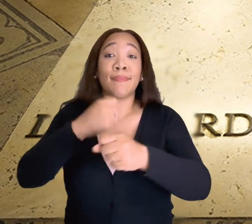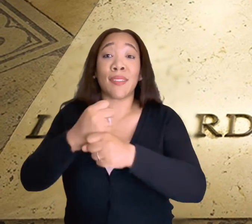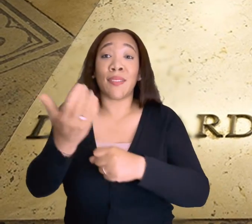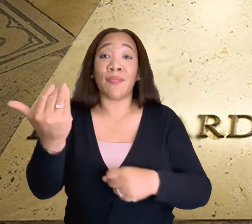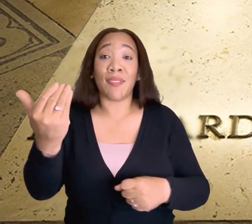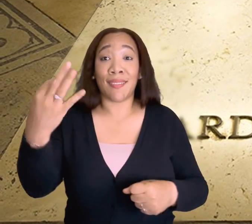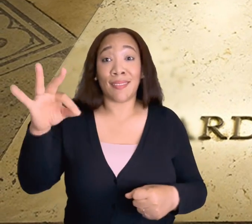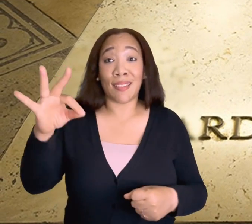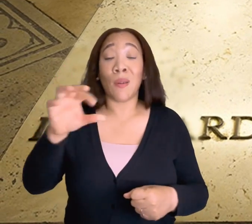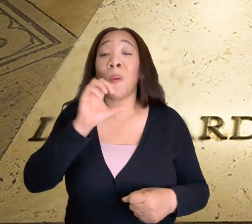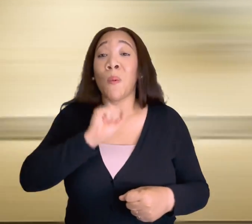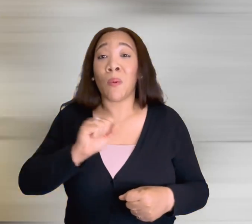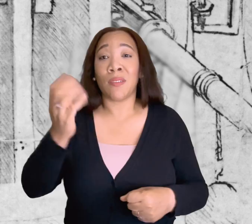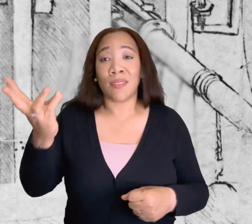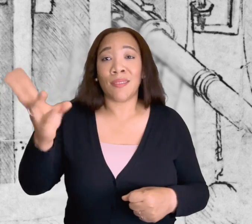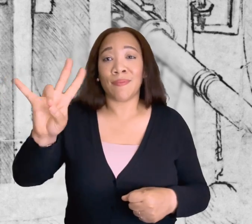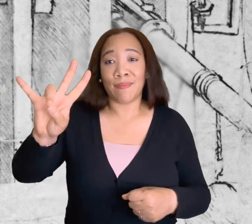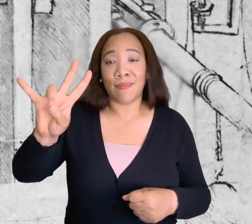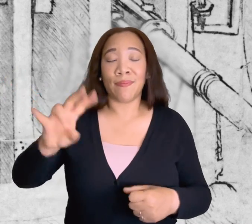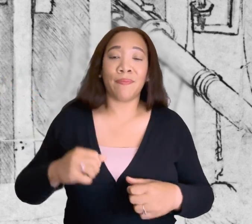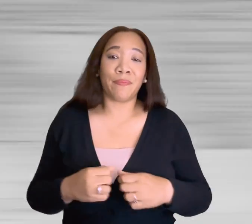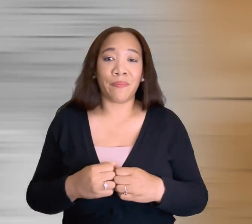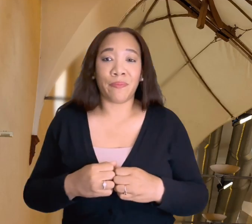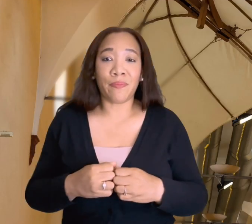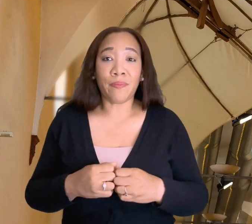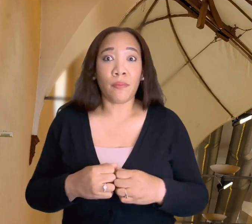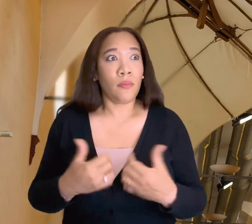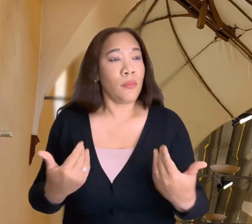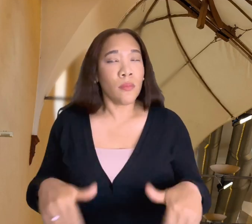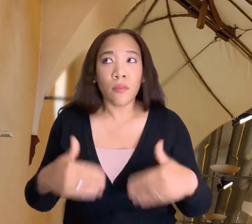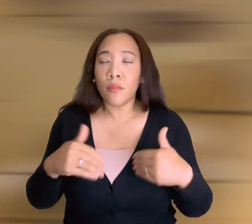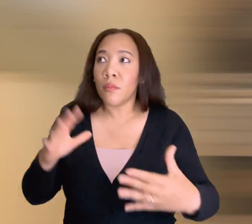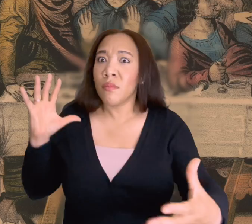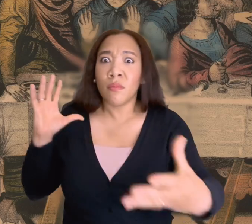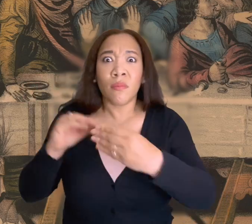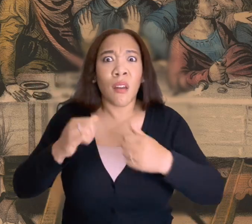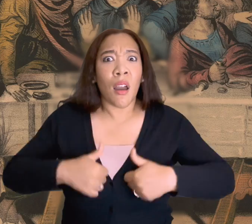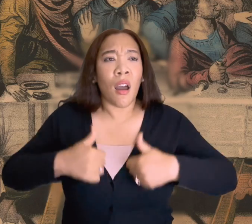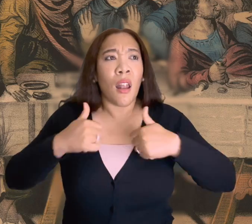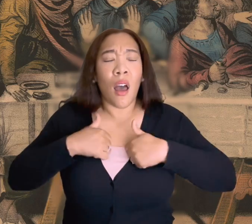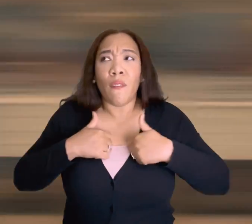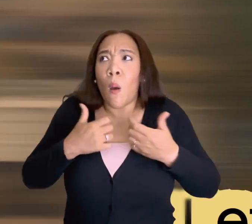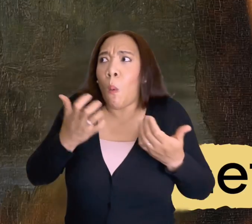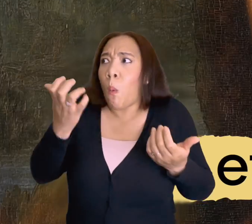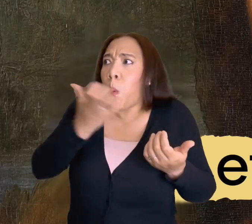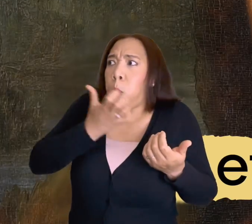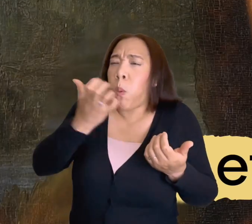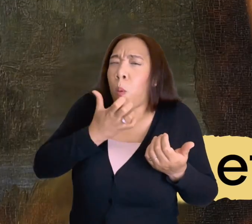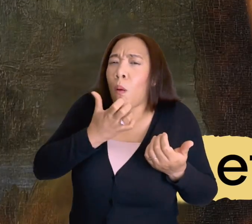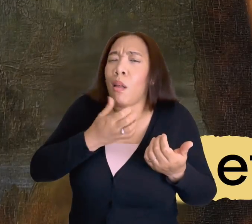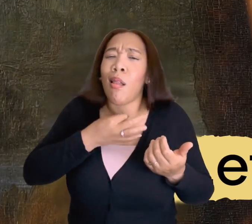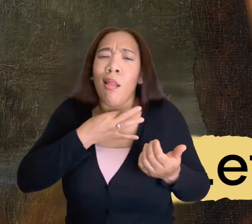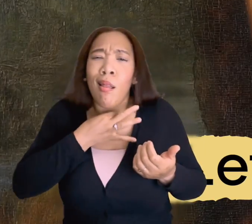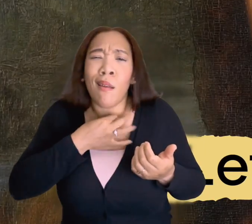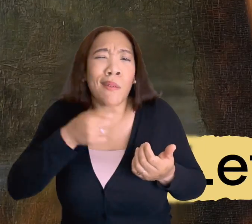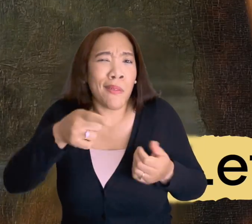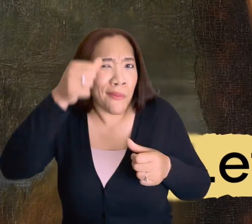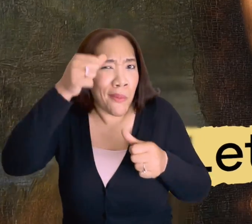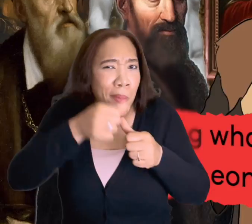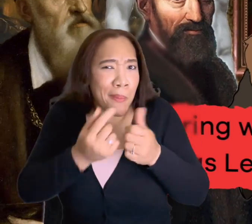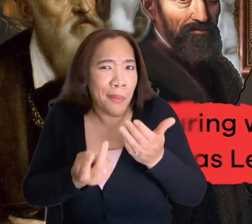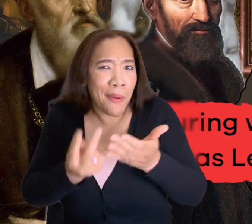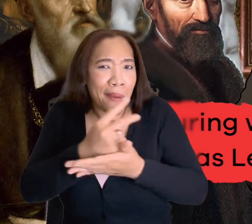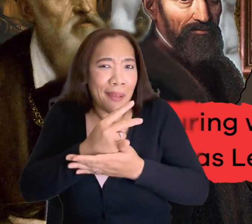of 67. Talk about an amazing life! Let's see how much you remember about Leonardo da